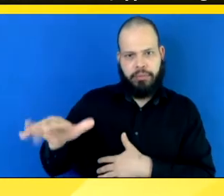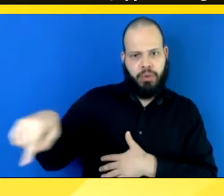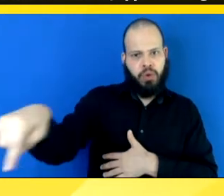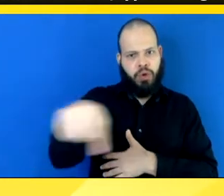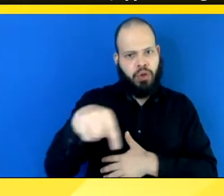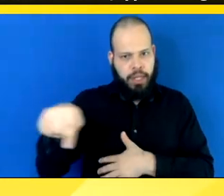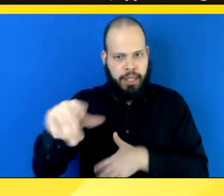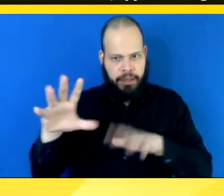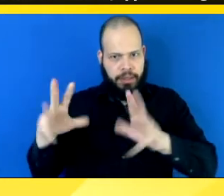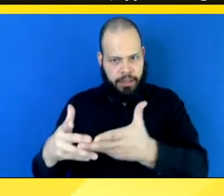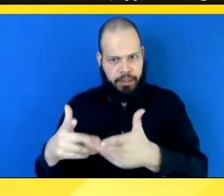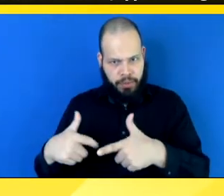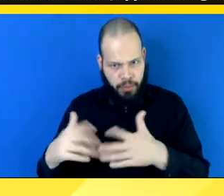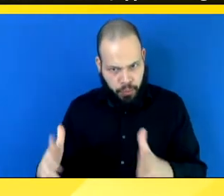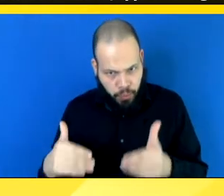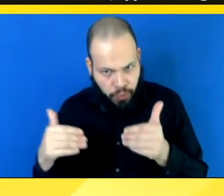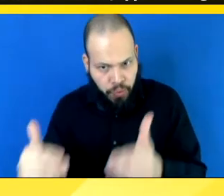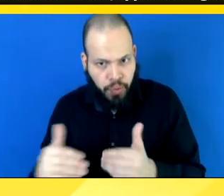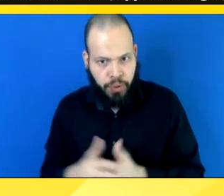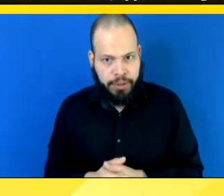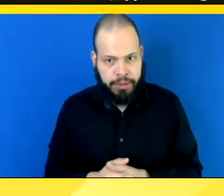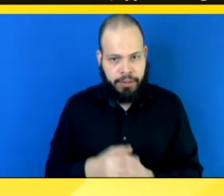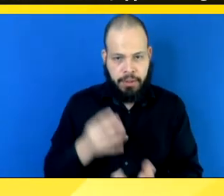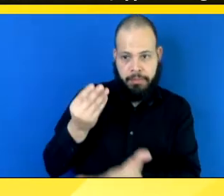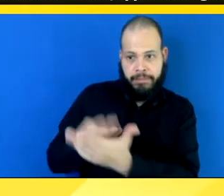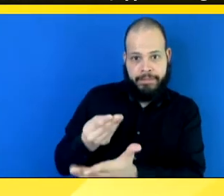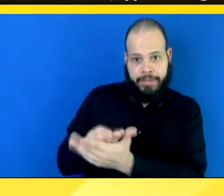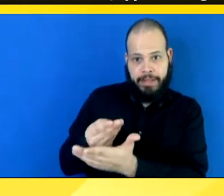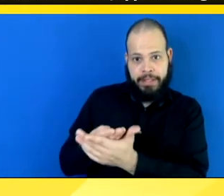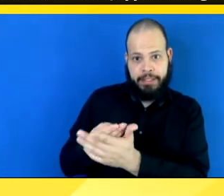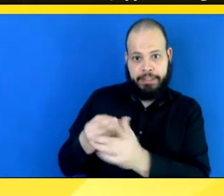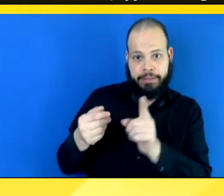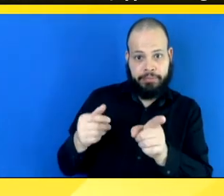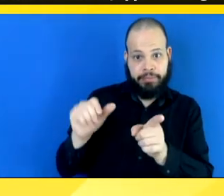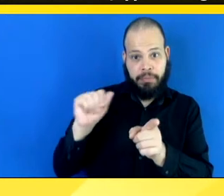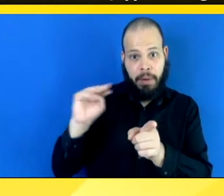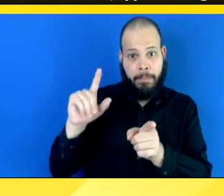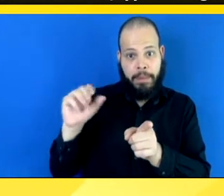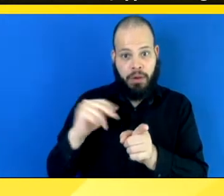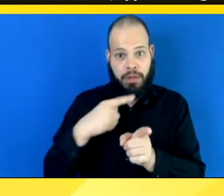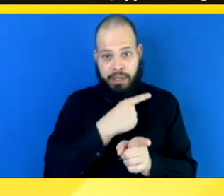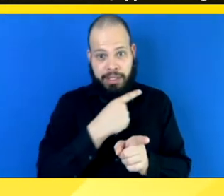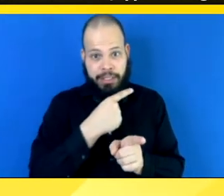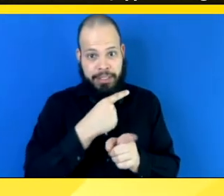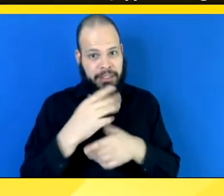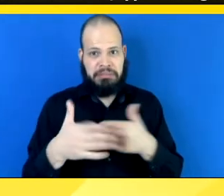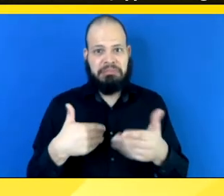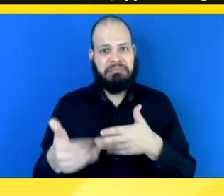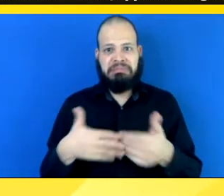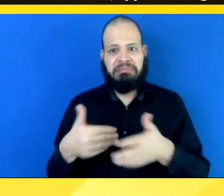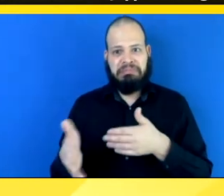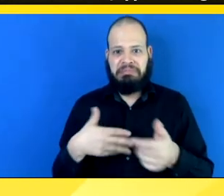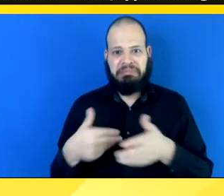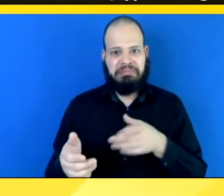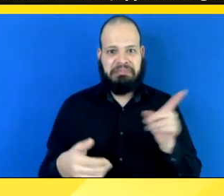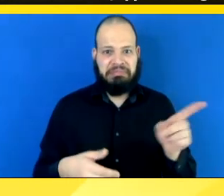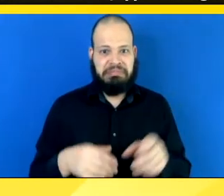Corporation out. That money won't make a difference. Your vote will. And you have to get it in before the deadline gets